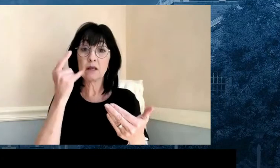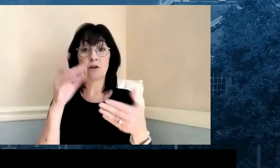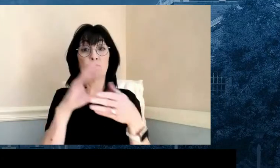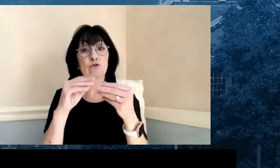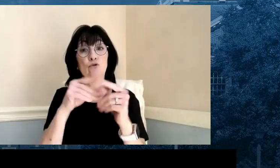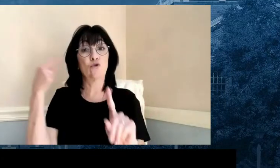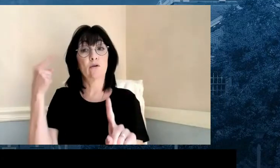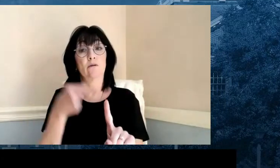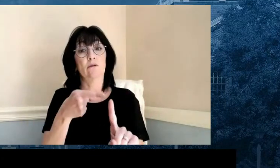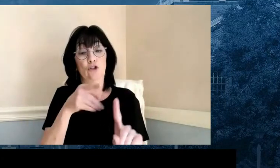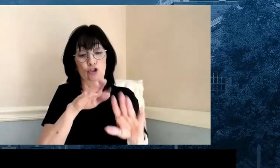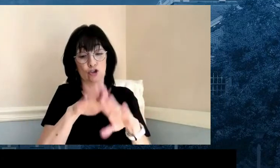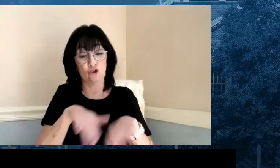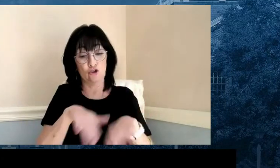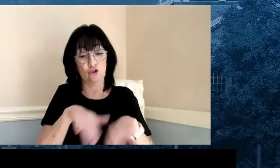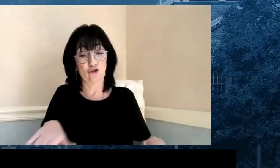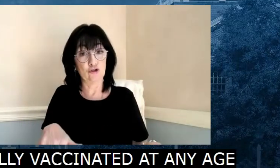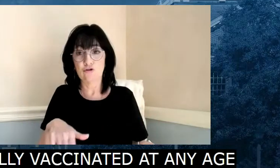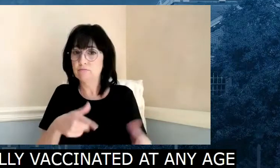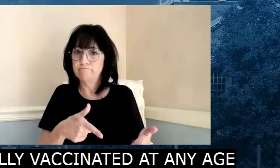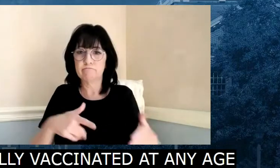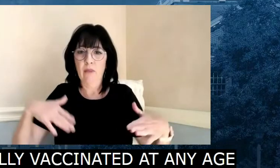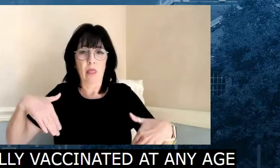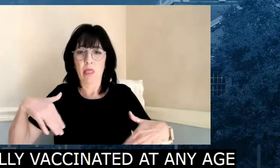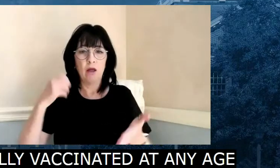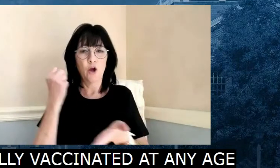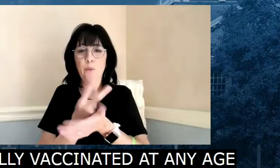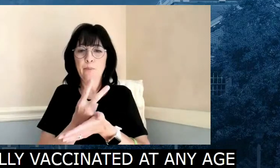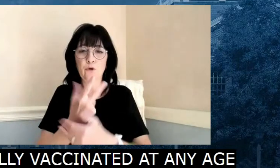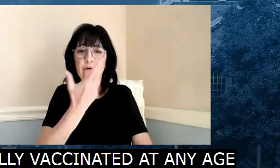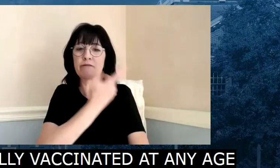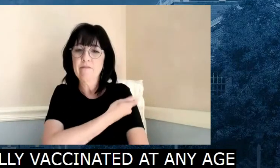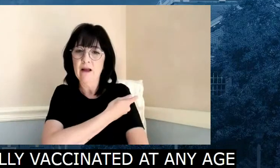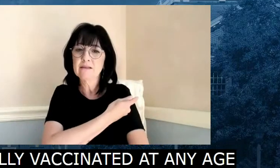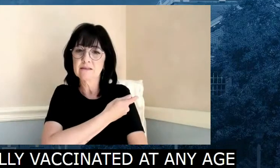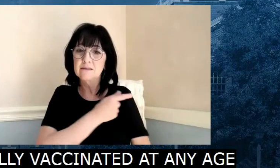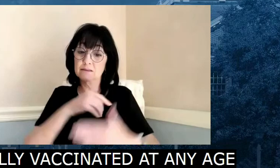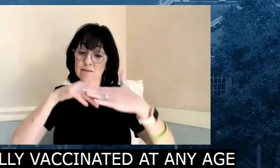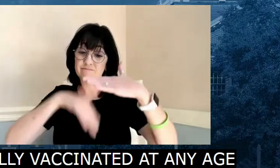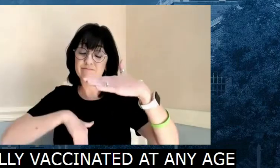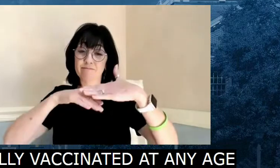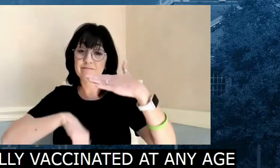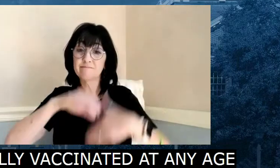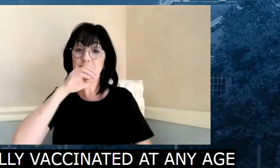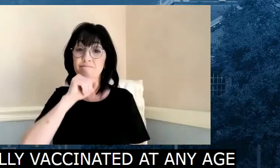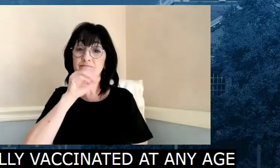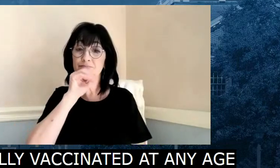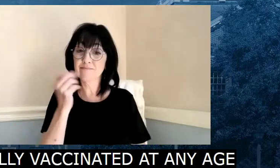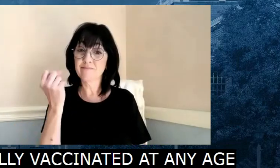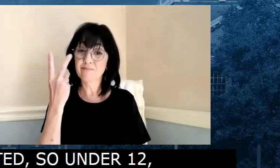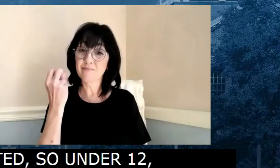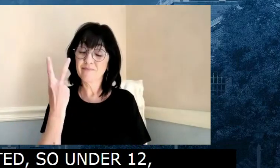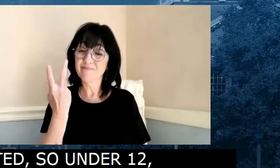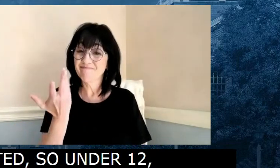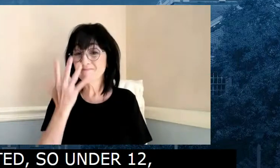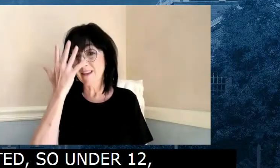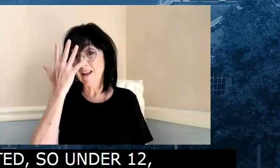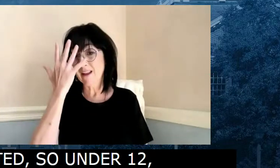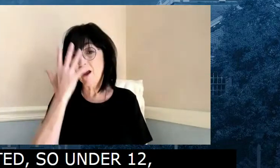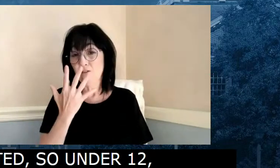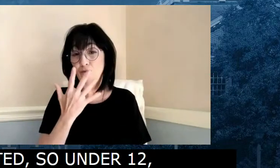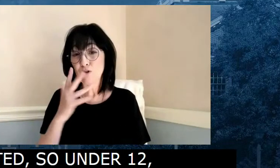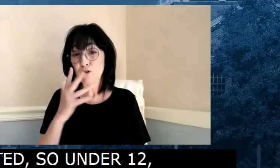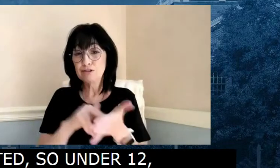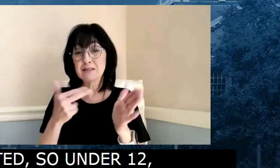can't get vaccinated, so under 12, unfortunately, the mask wearing and social distancing